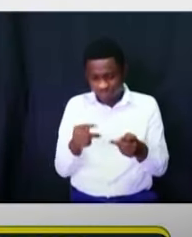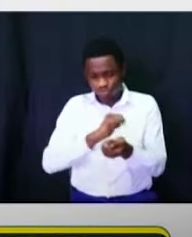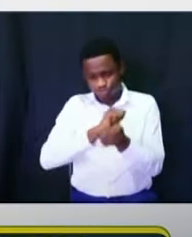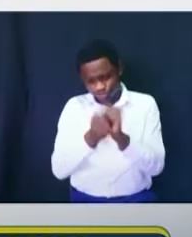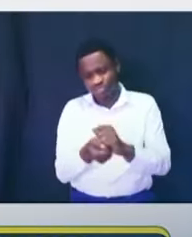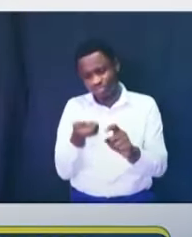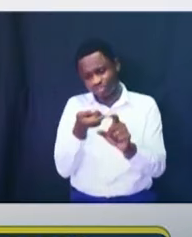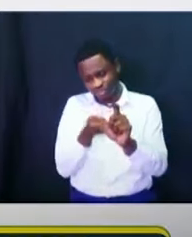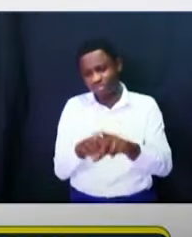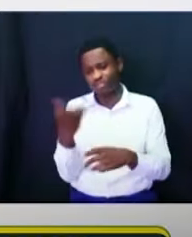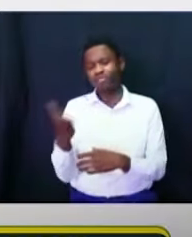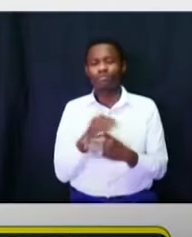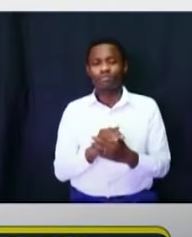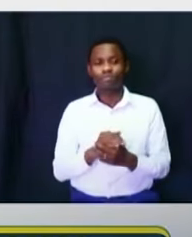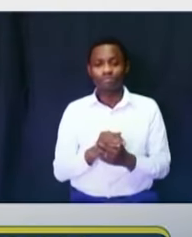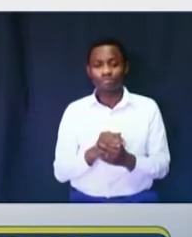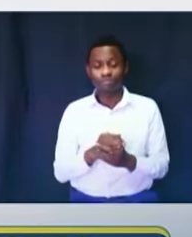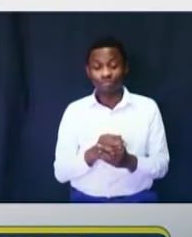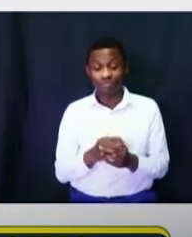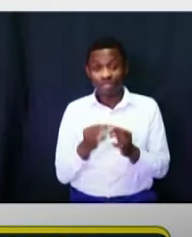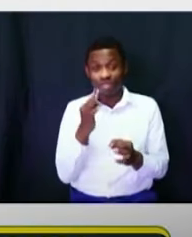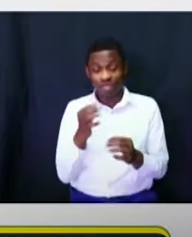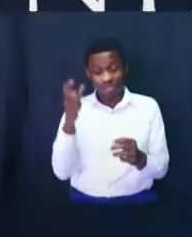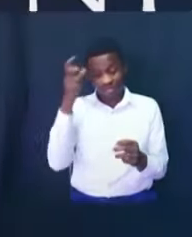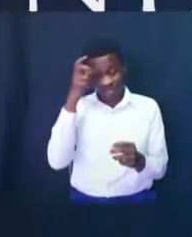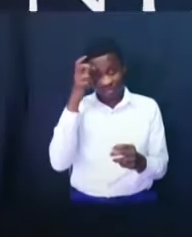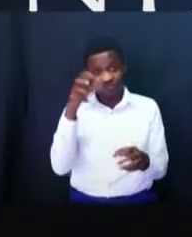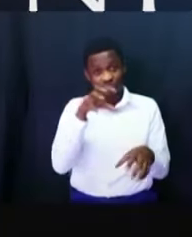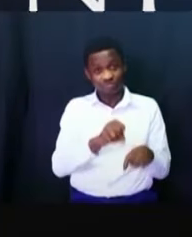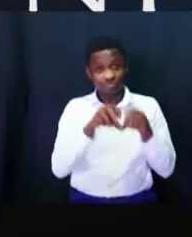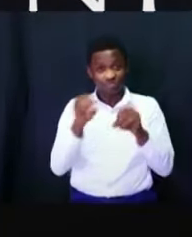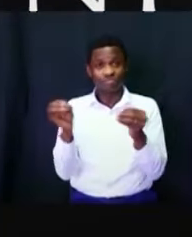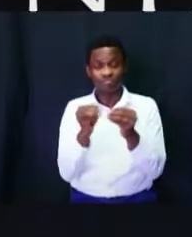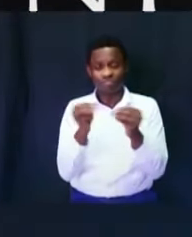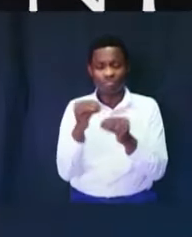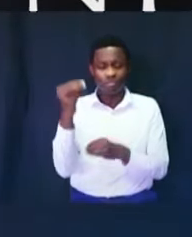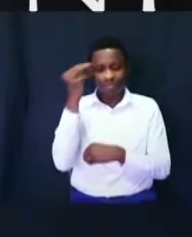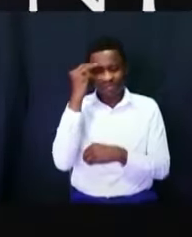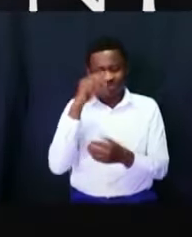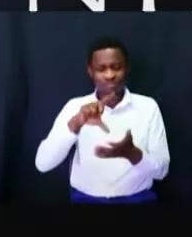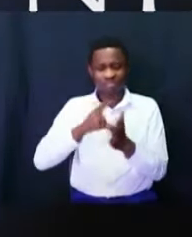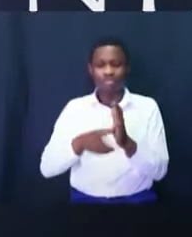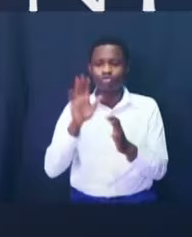Begins the more Minds The Enemy captures the stronger his kingdom becomes